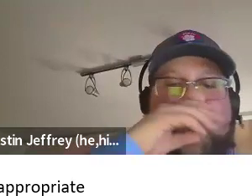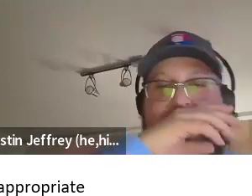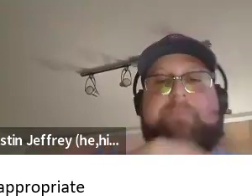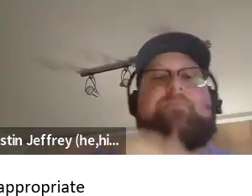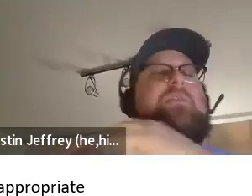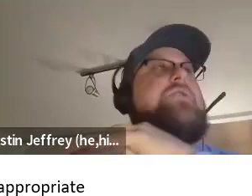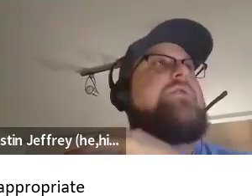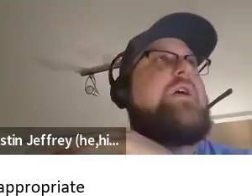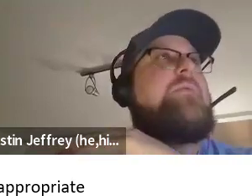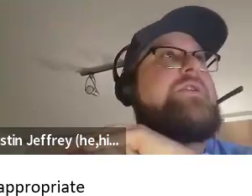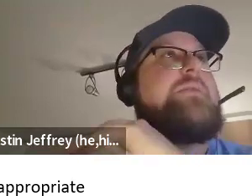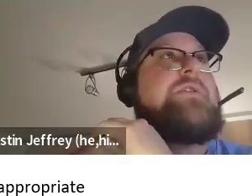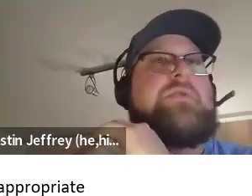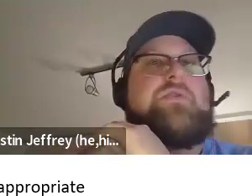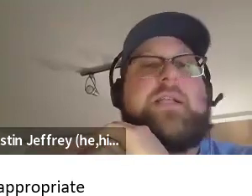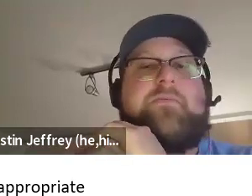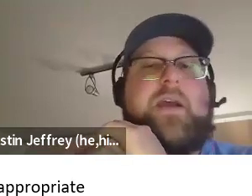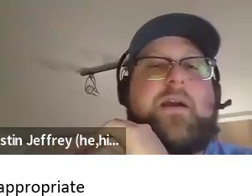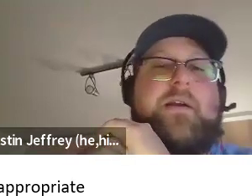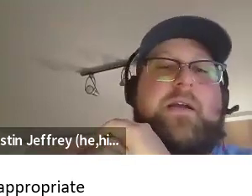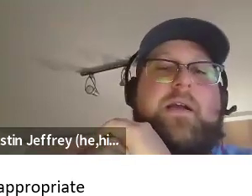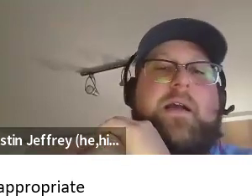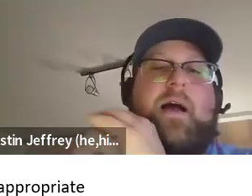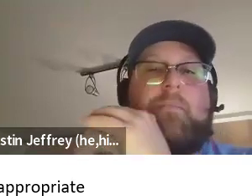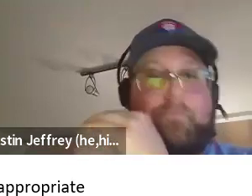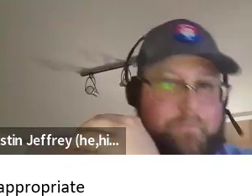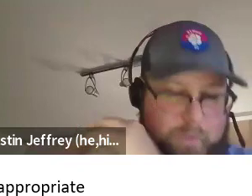Lyft, reduced, which is the reduced transit fare.